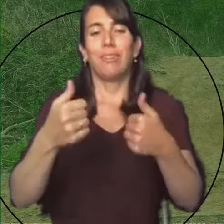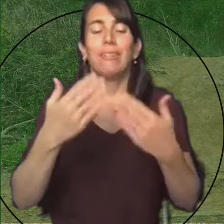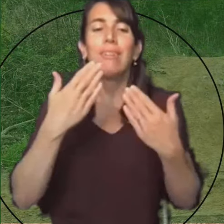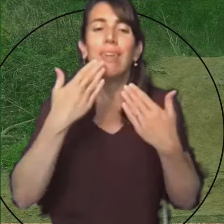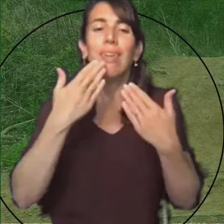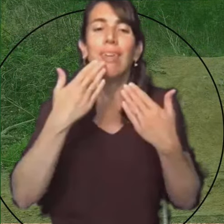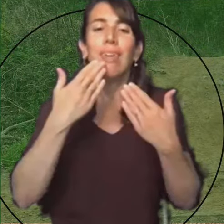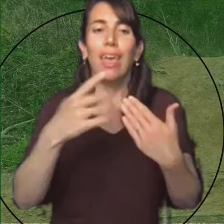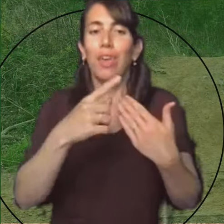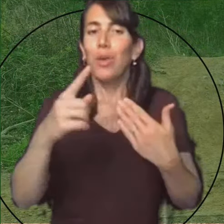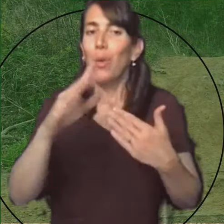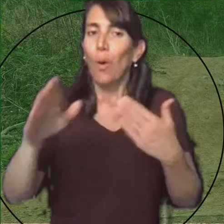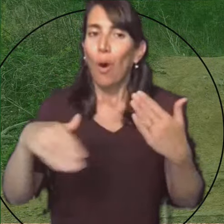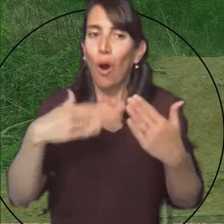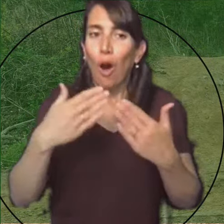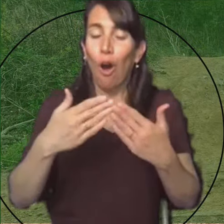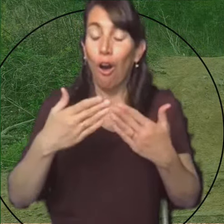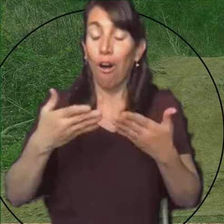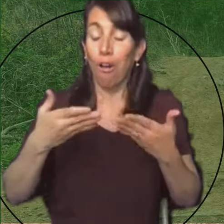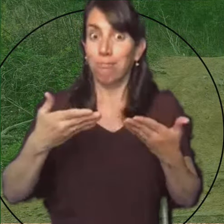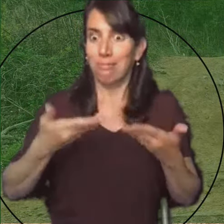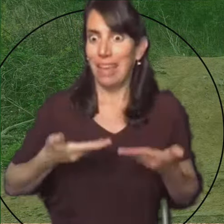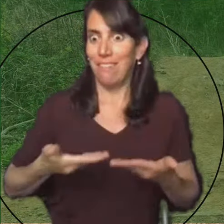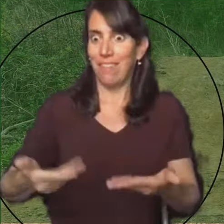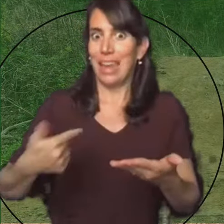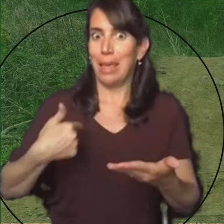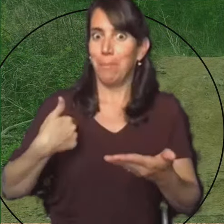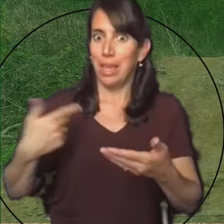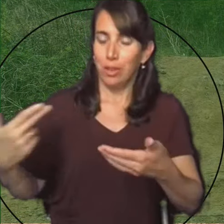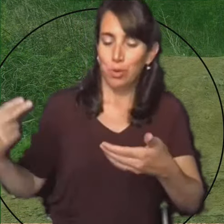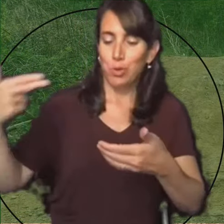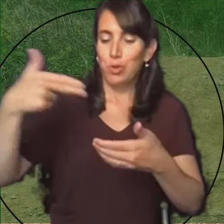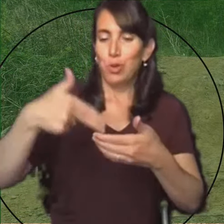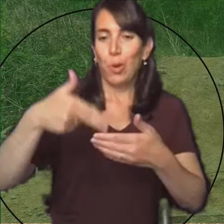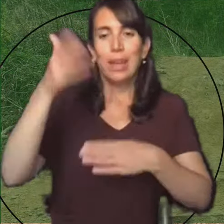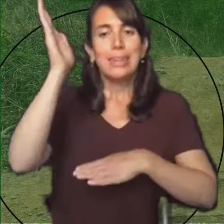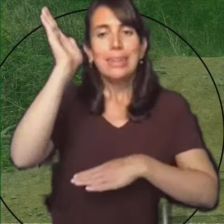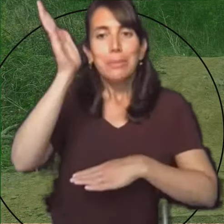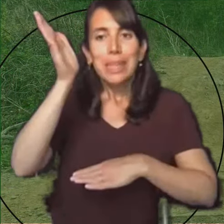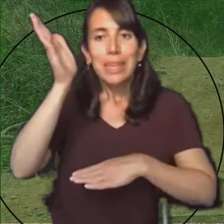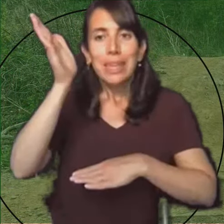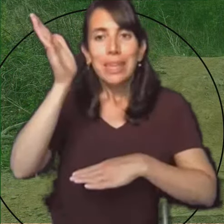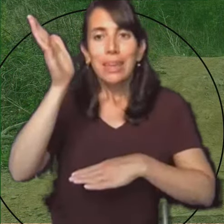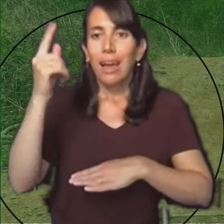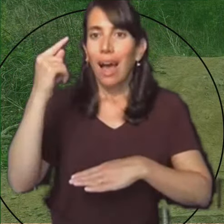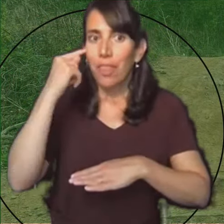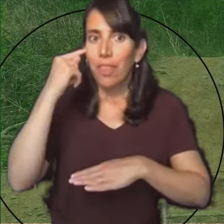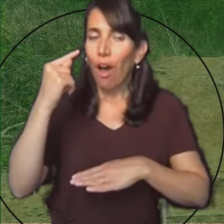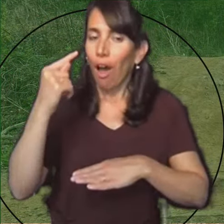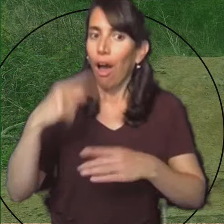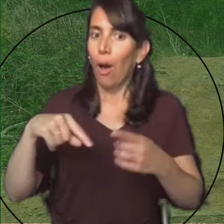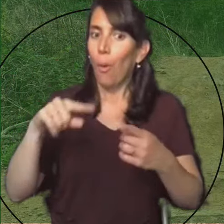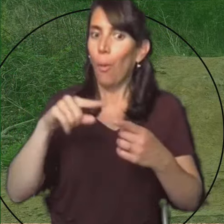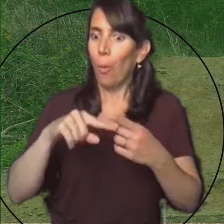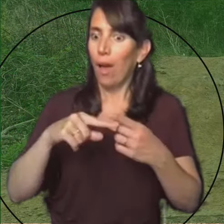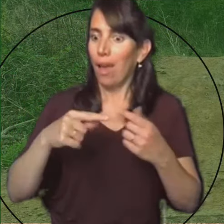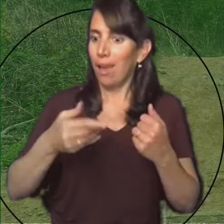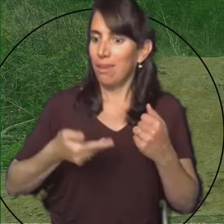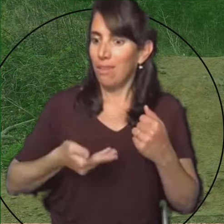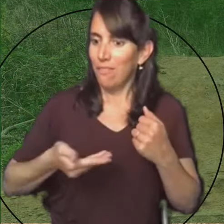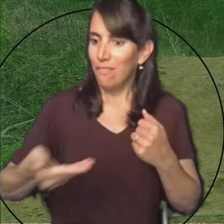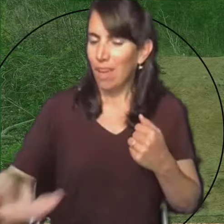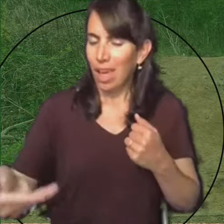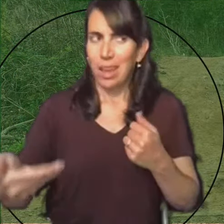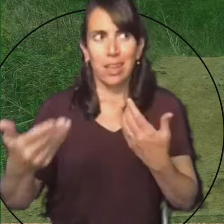for allowing me to come on and to speak. I thought it was really important when asked, particularly the lens of